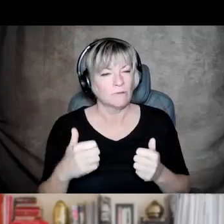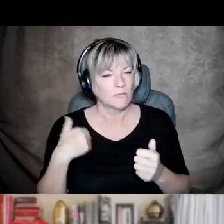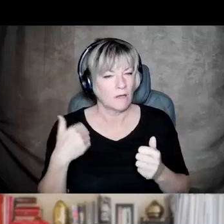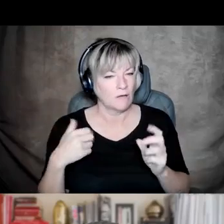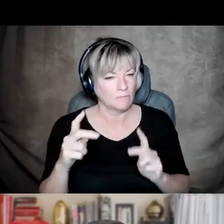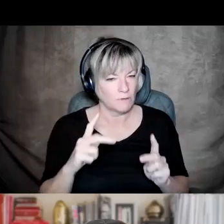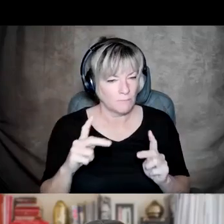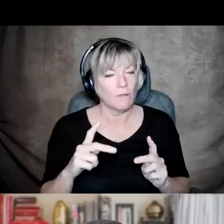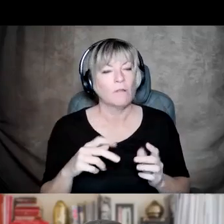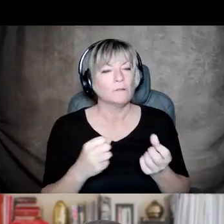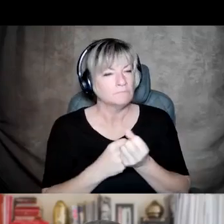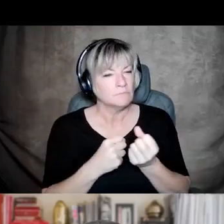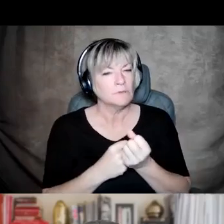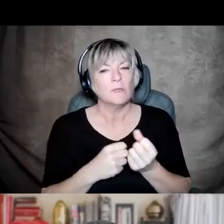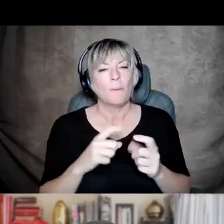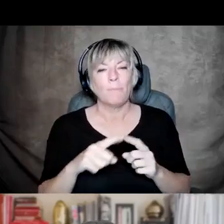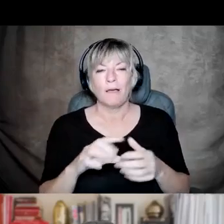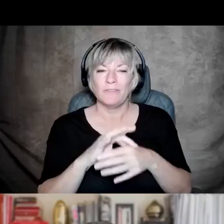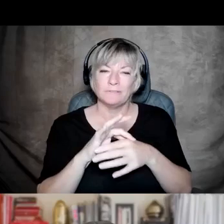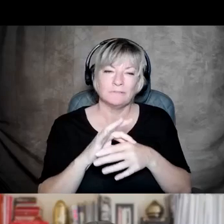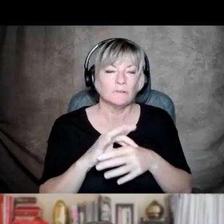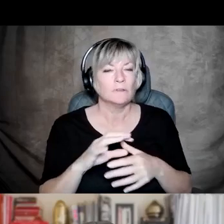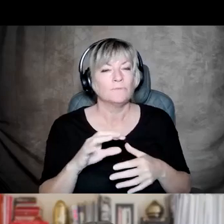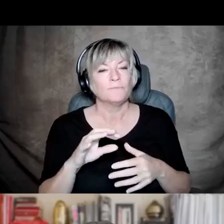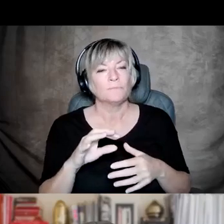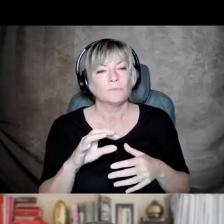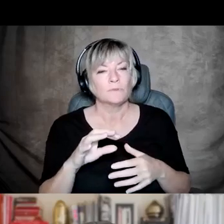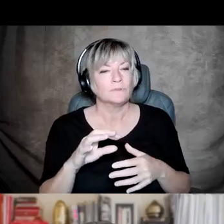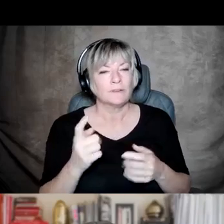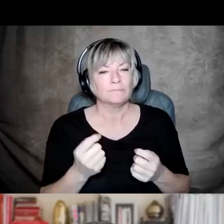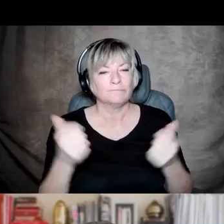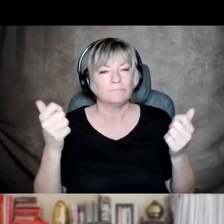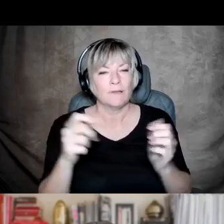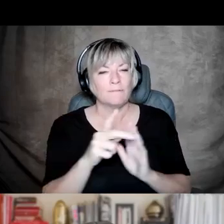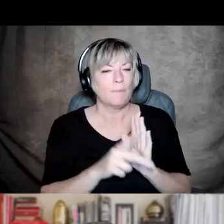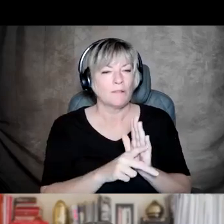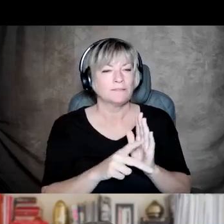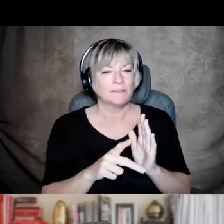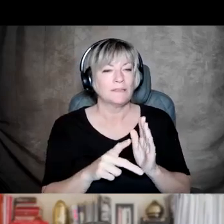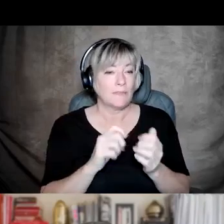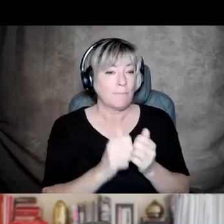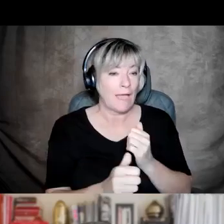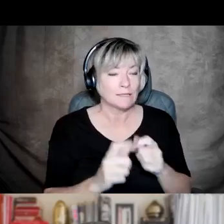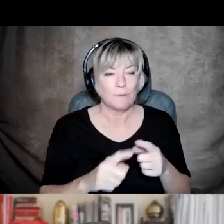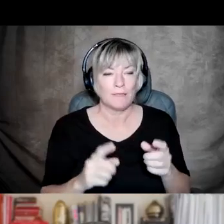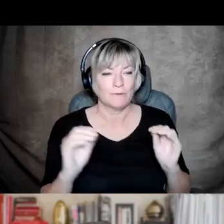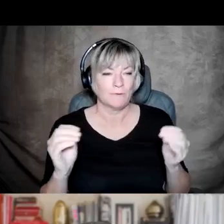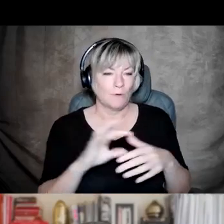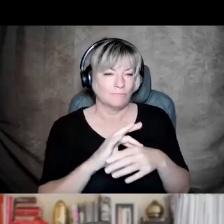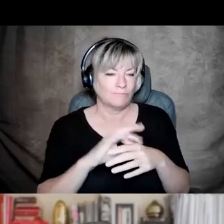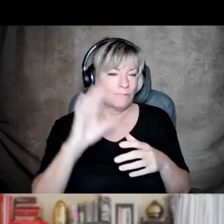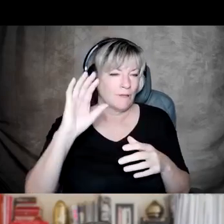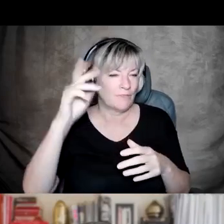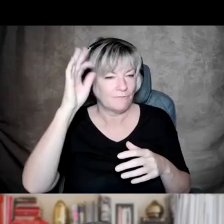point. But oftentimes, like the teeth the teeth are stripped out of the policy measures that do end up passing, especially at the federal level,